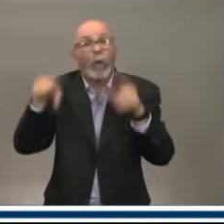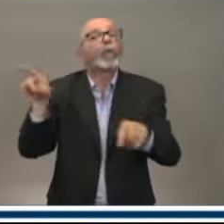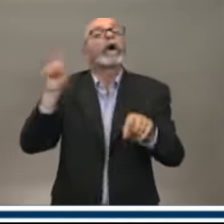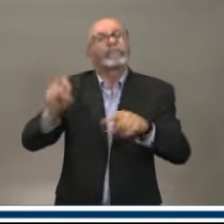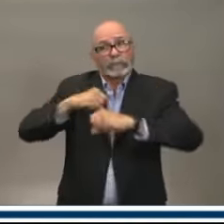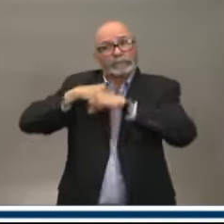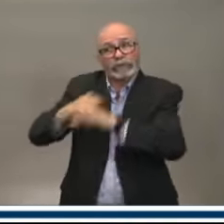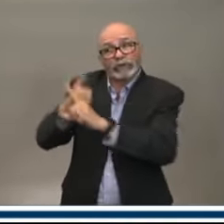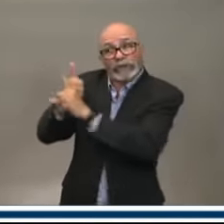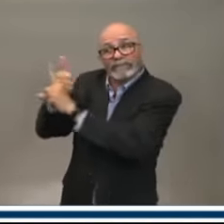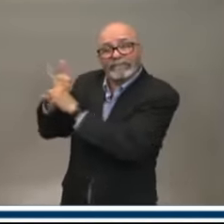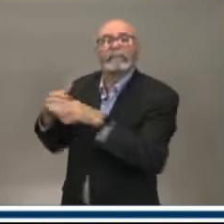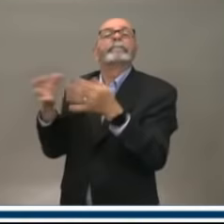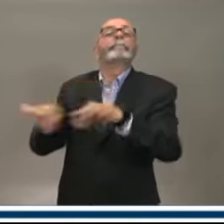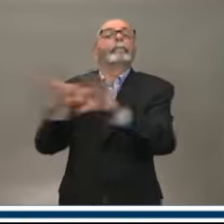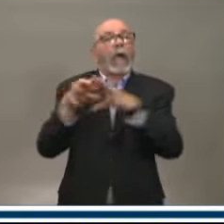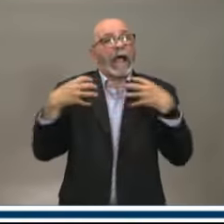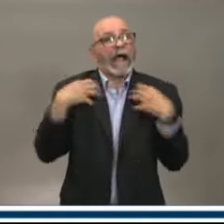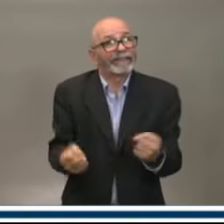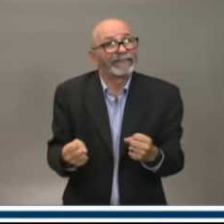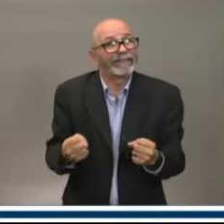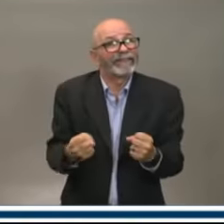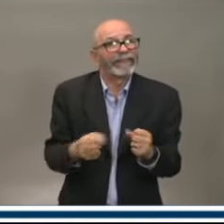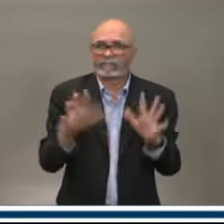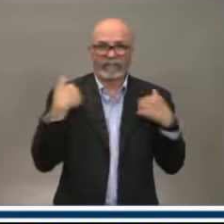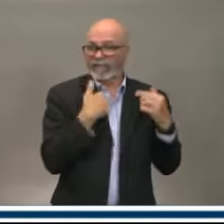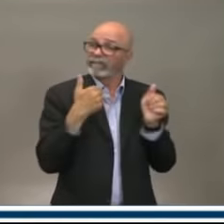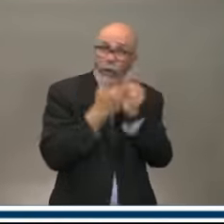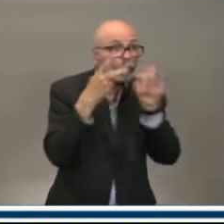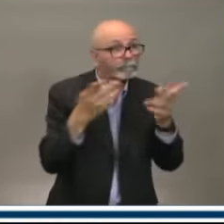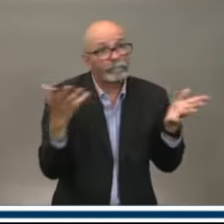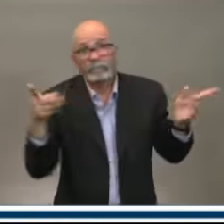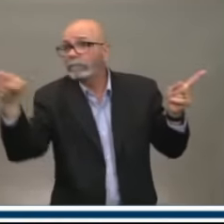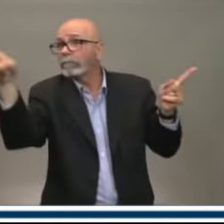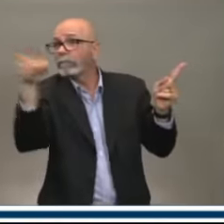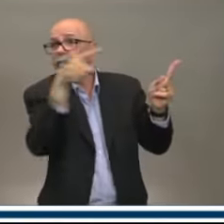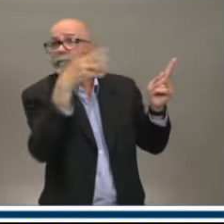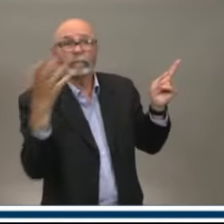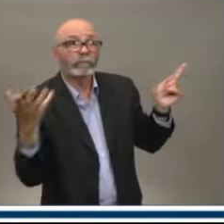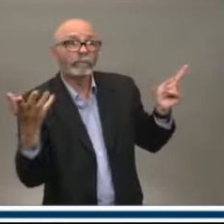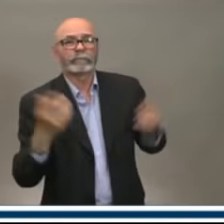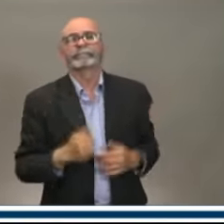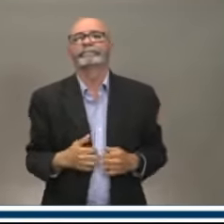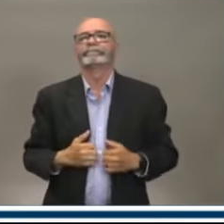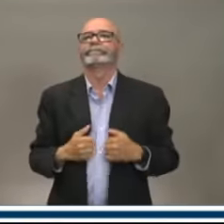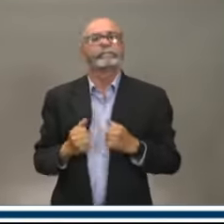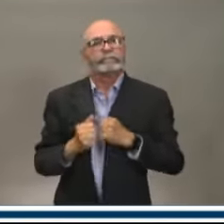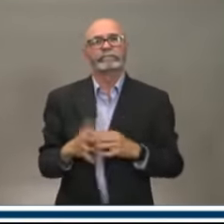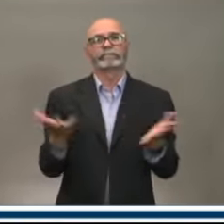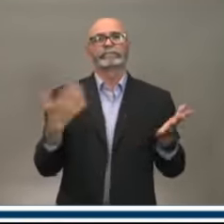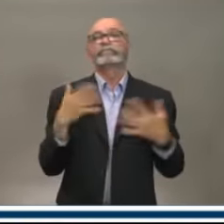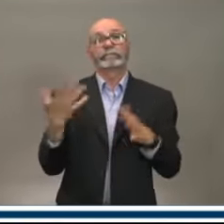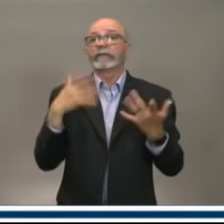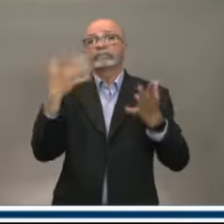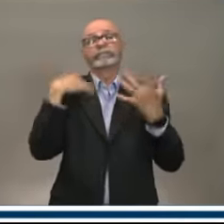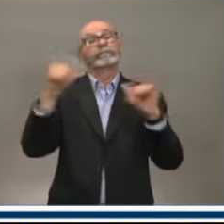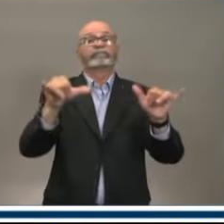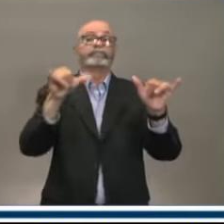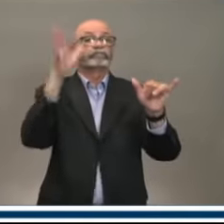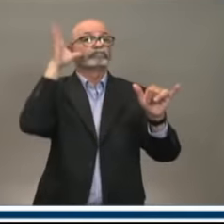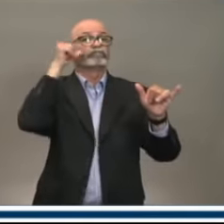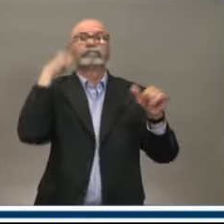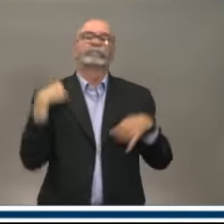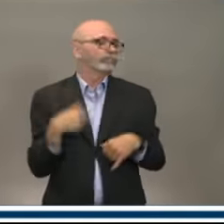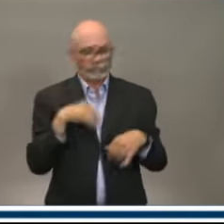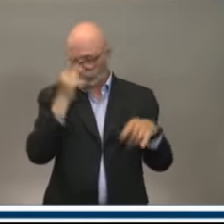do you have a follow-up? Yeah, well, we aren't going to make any common ground on that one, Premier. I'm wondering if I could get your reaction